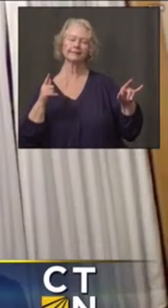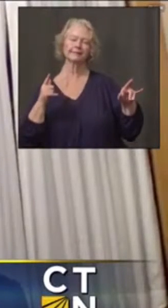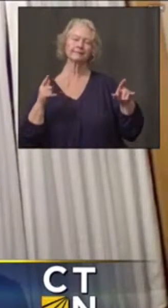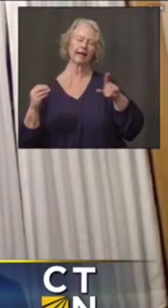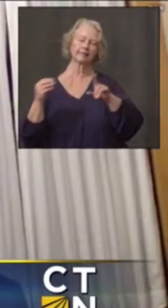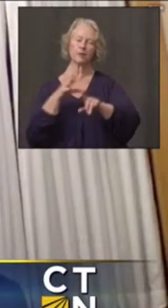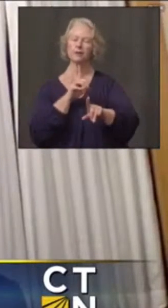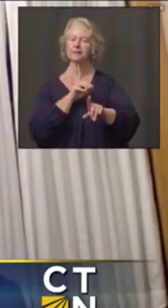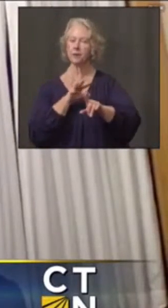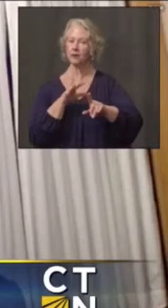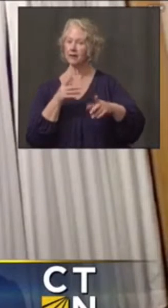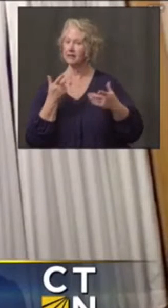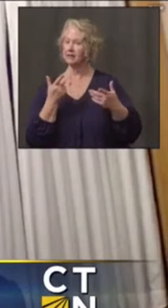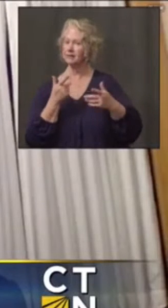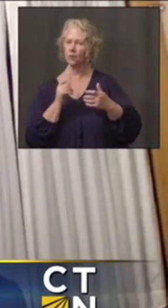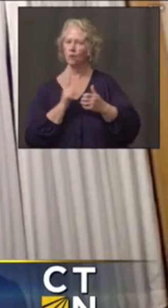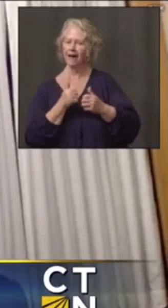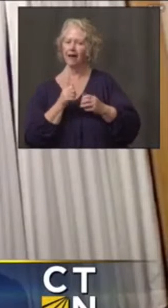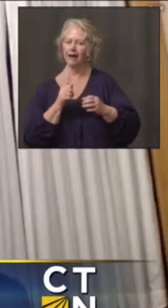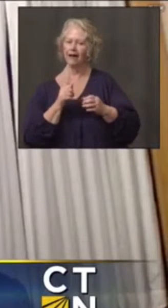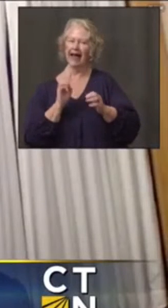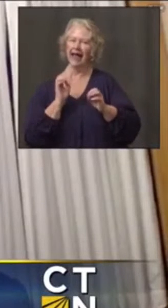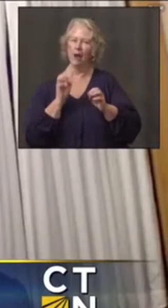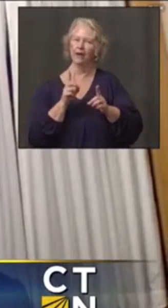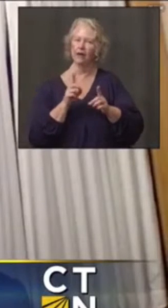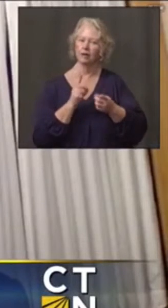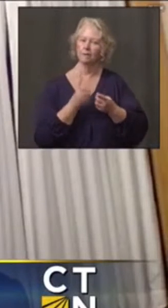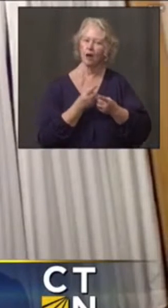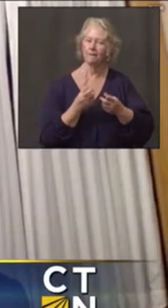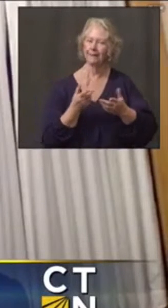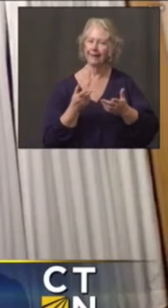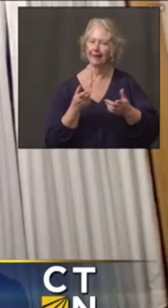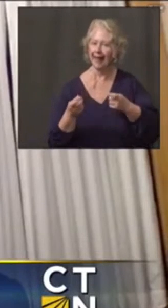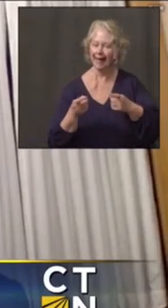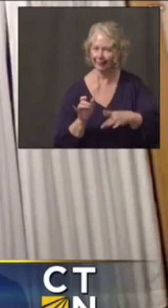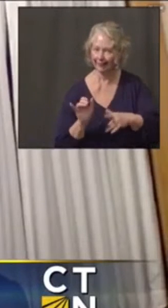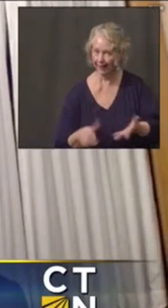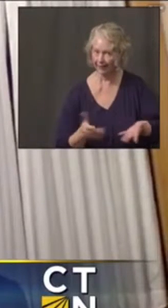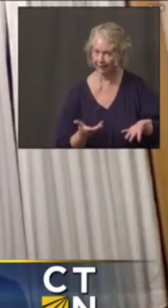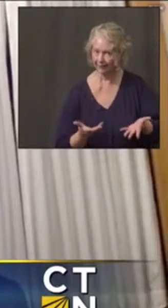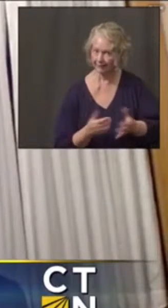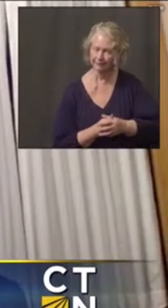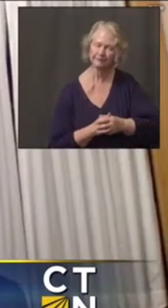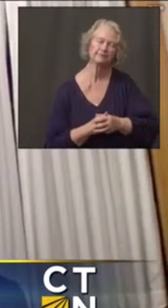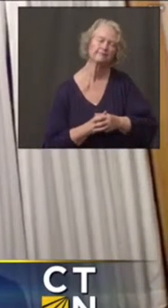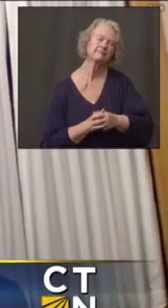education department working on this? Is this a problem throughout the state?